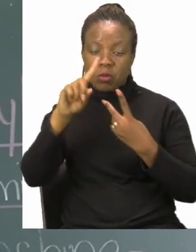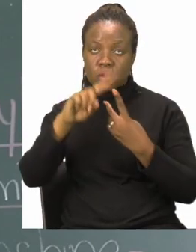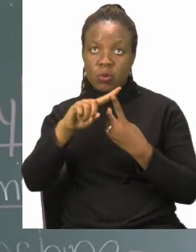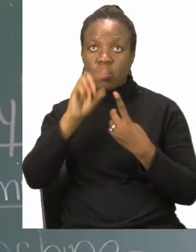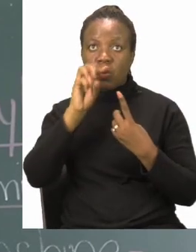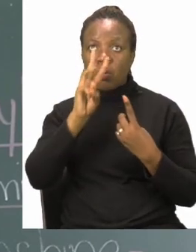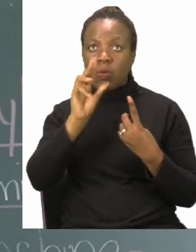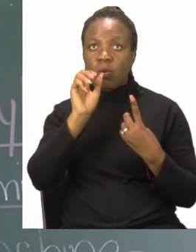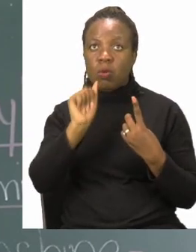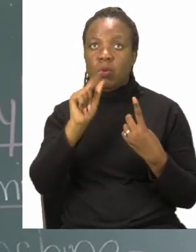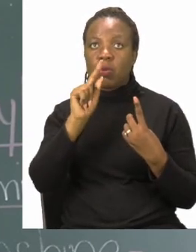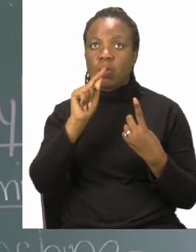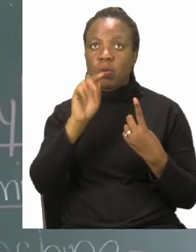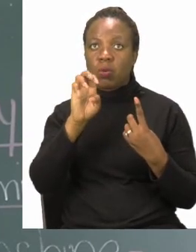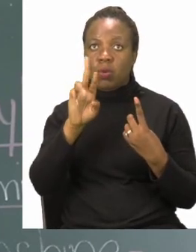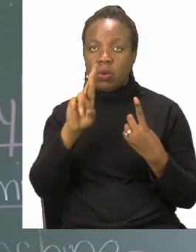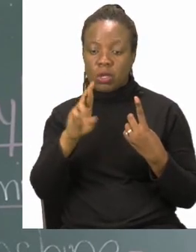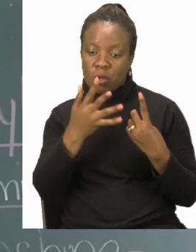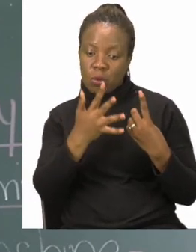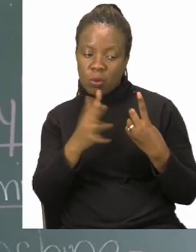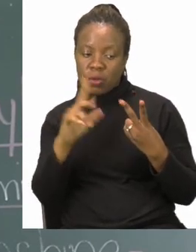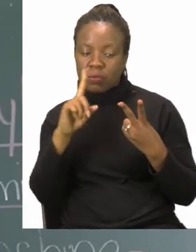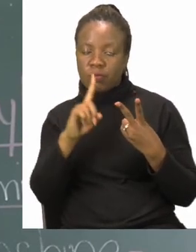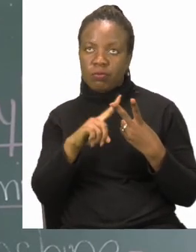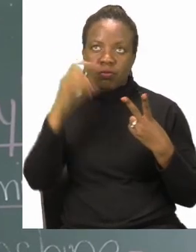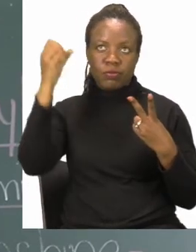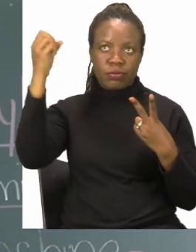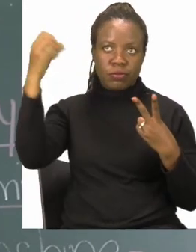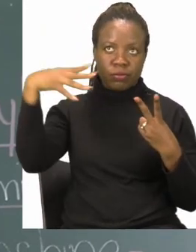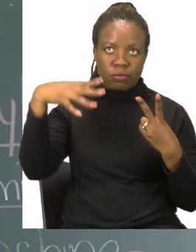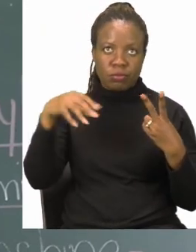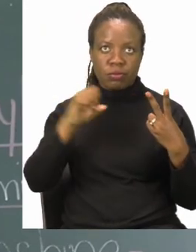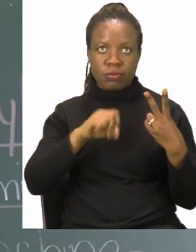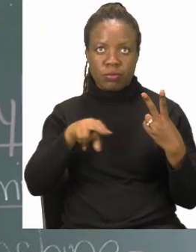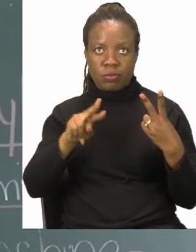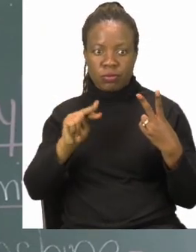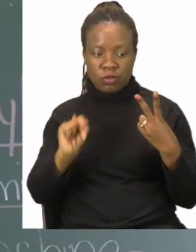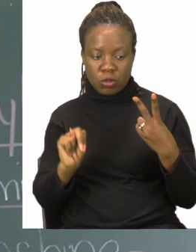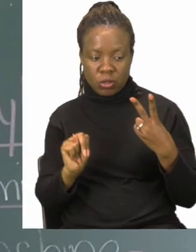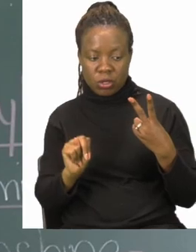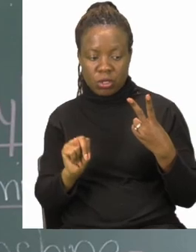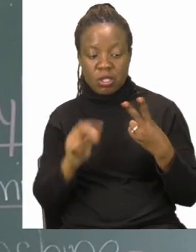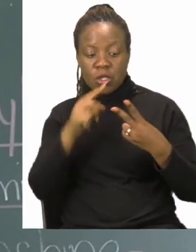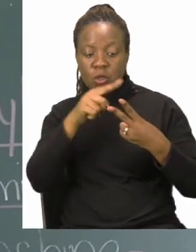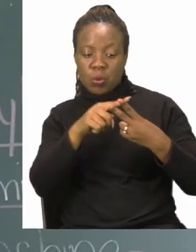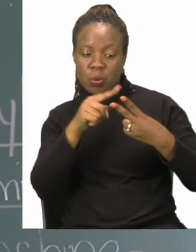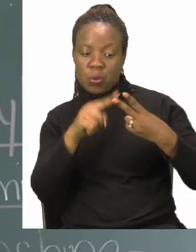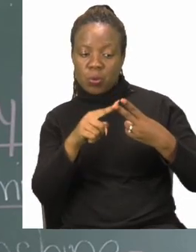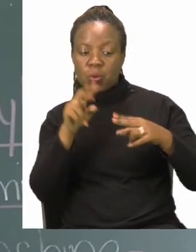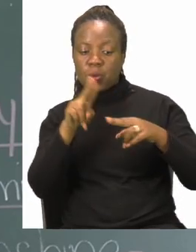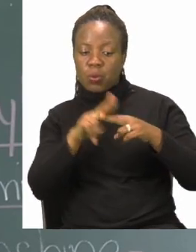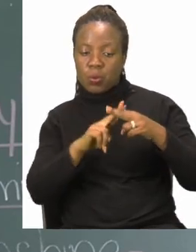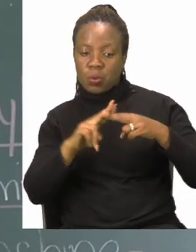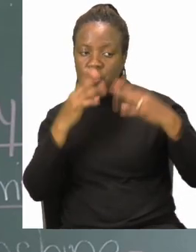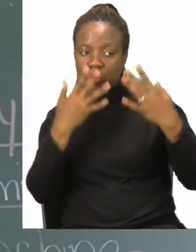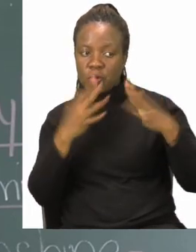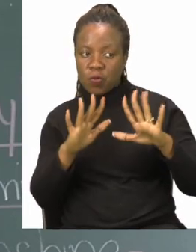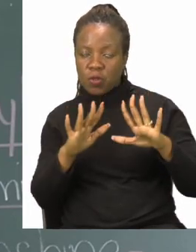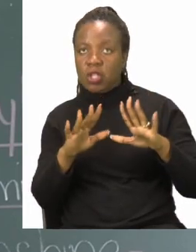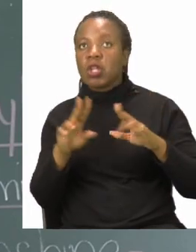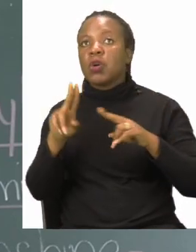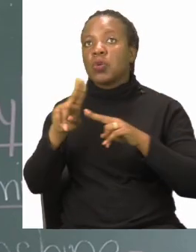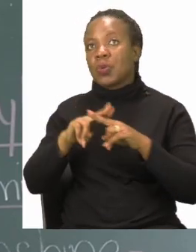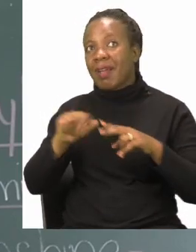So now you can go ahead and have a look at where all the other words that we haven't used yet